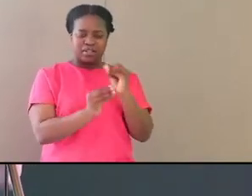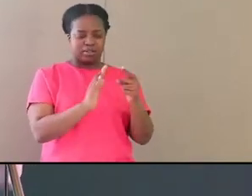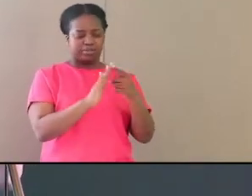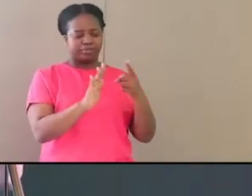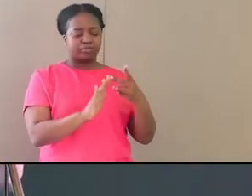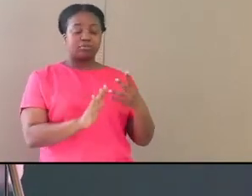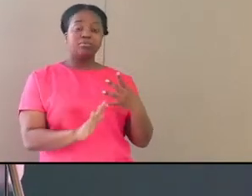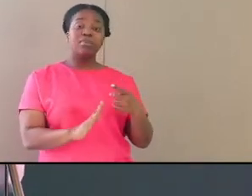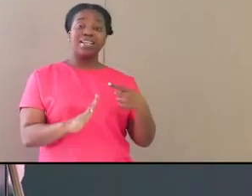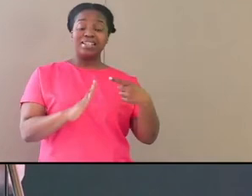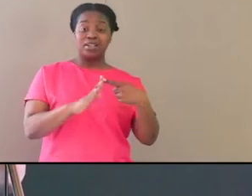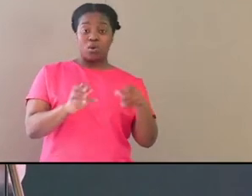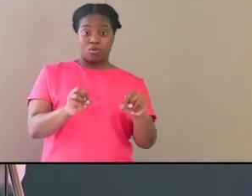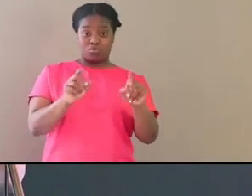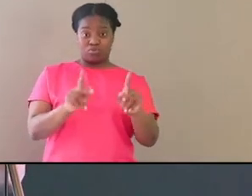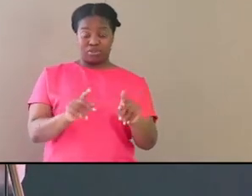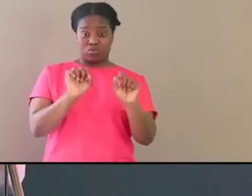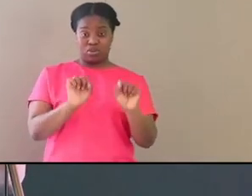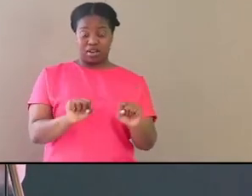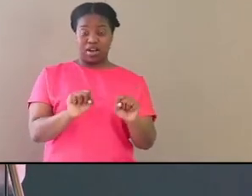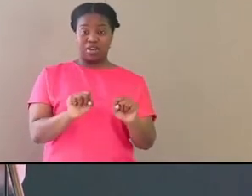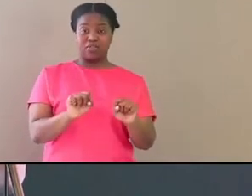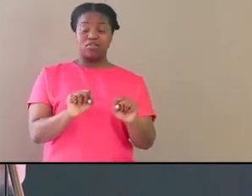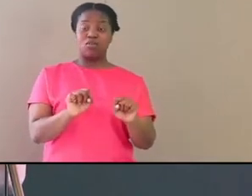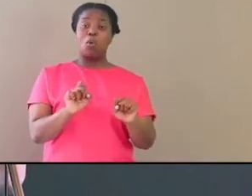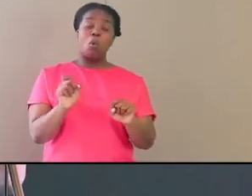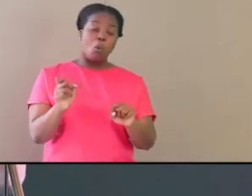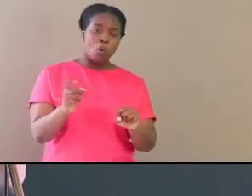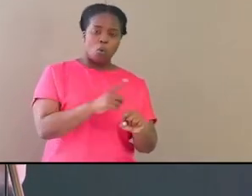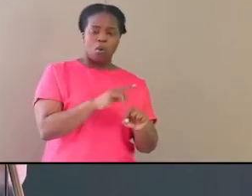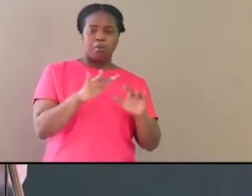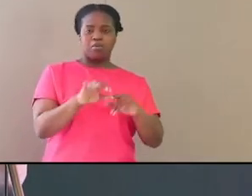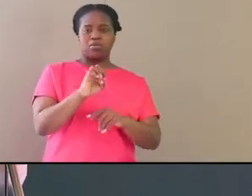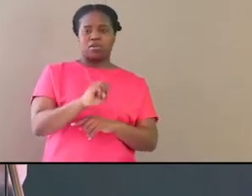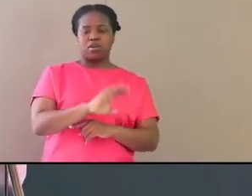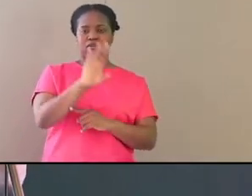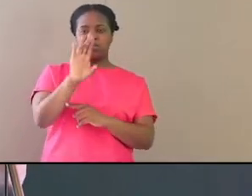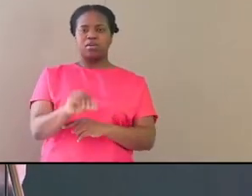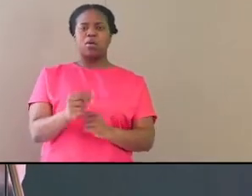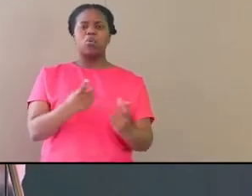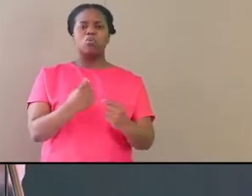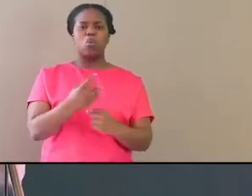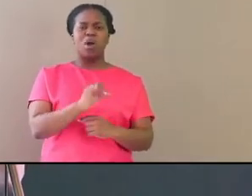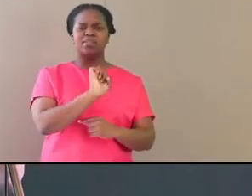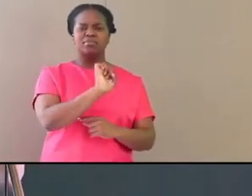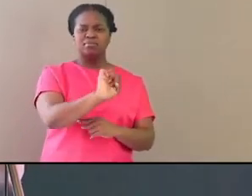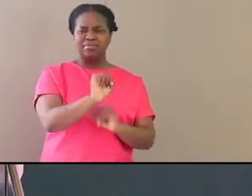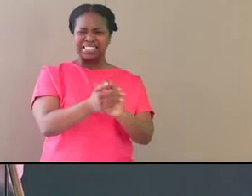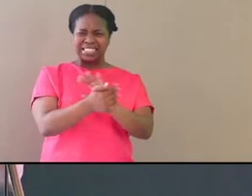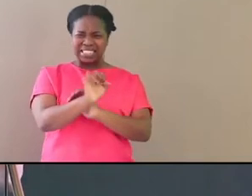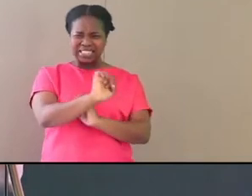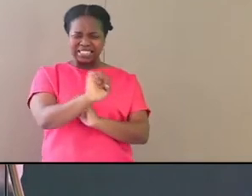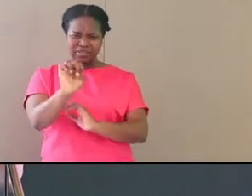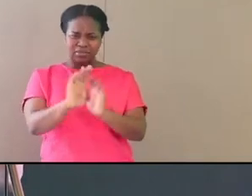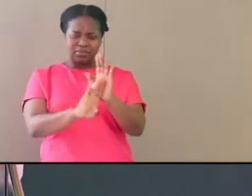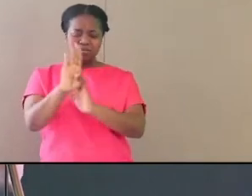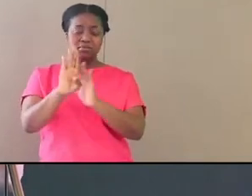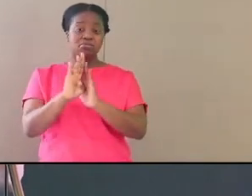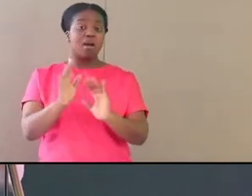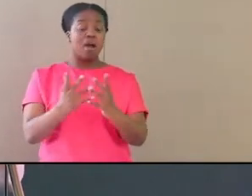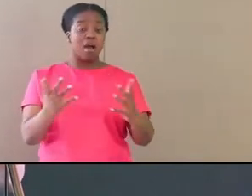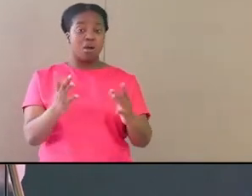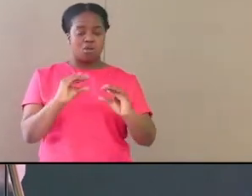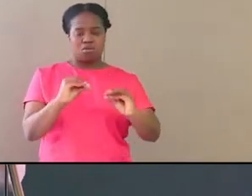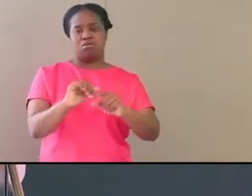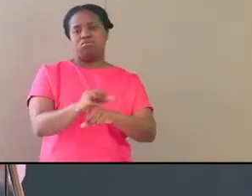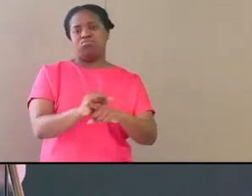include creating opportunities for all South Africans to develop to their full potential through education and